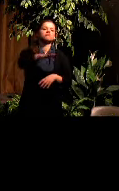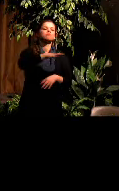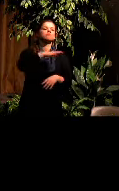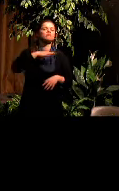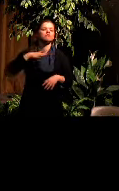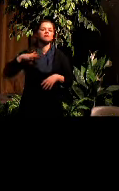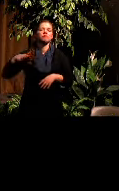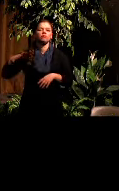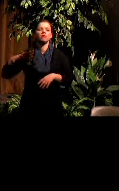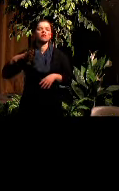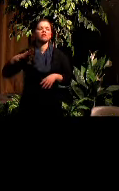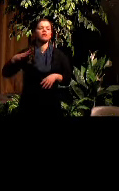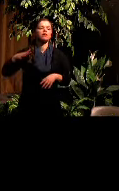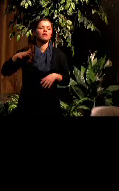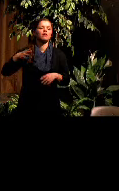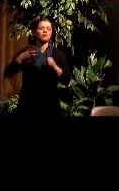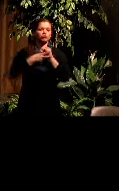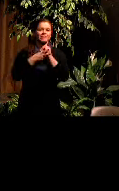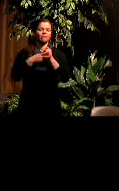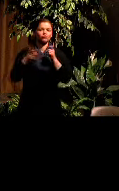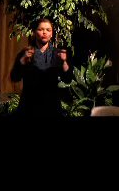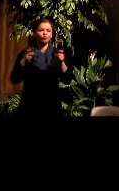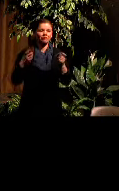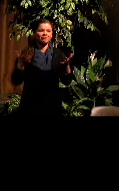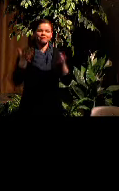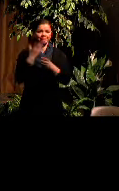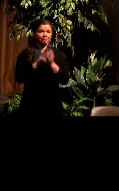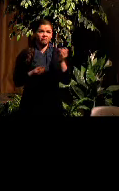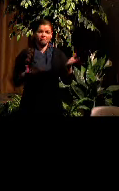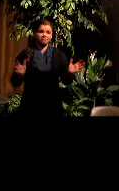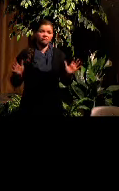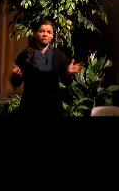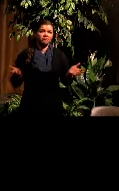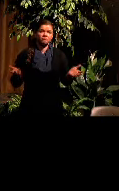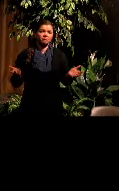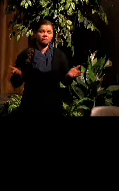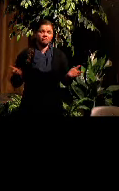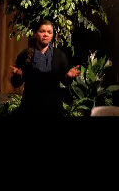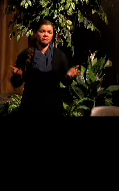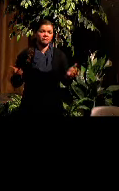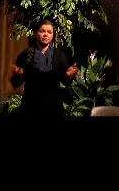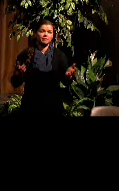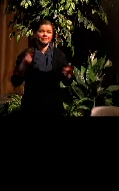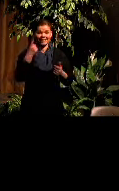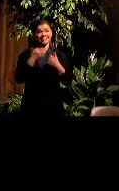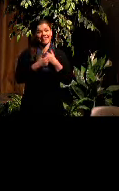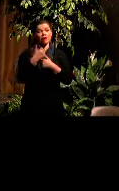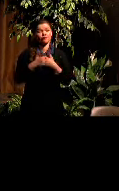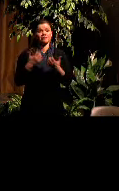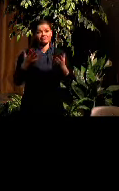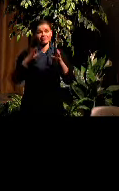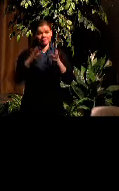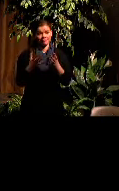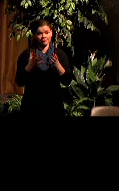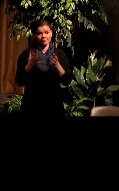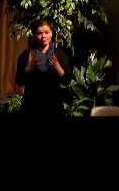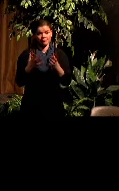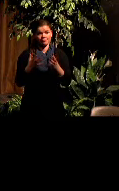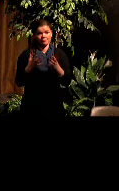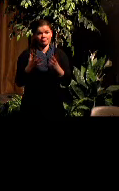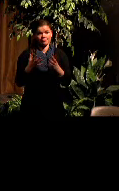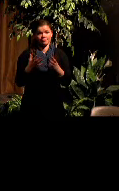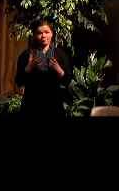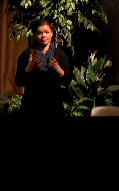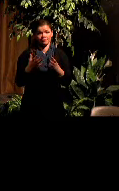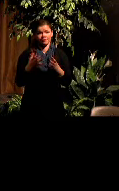conservation-controlled land. One of the threatened or endangered species was, and you could help me with this, it's a